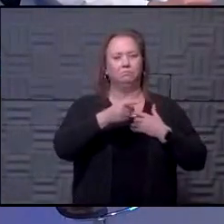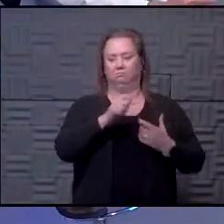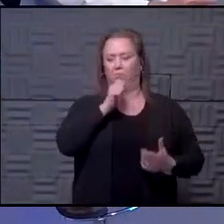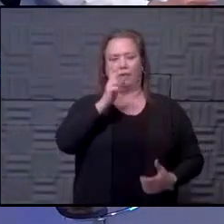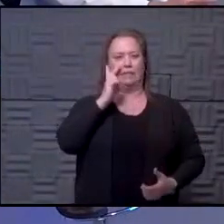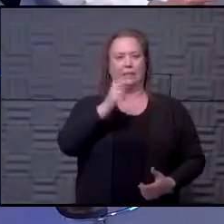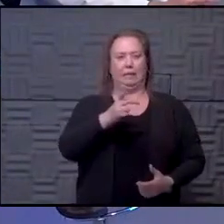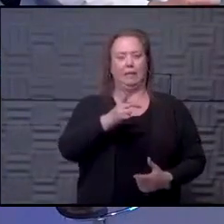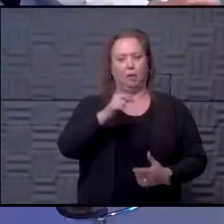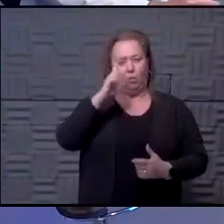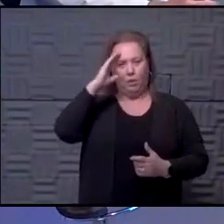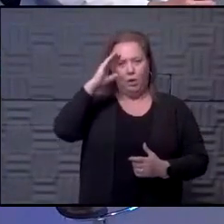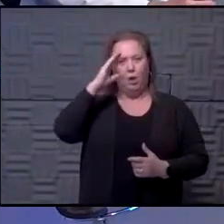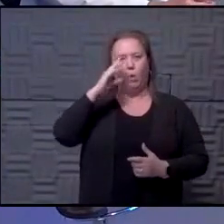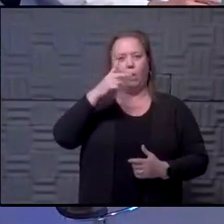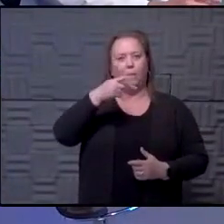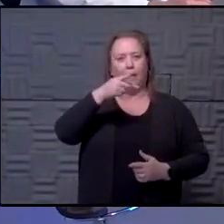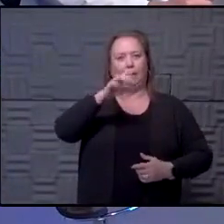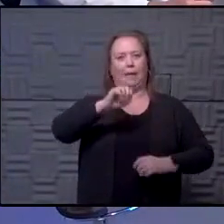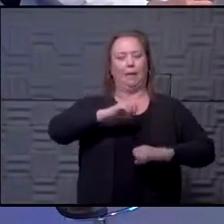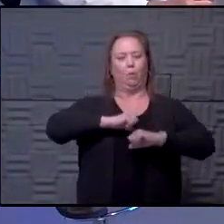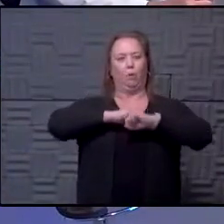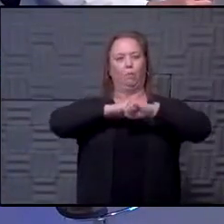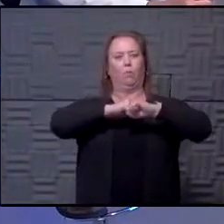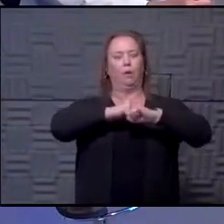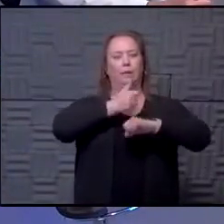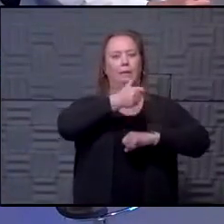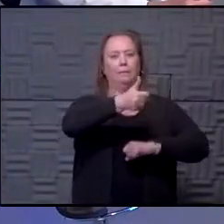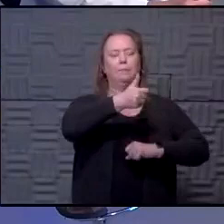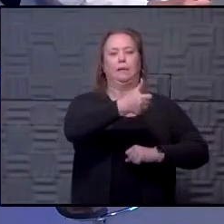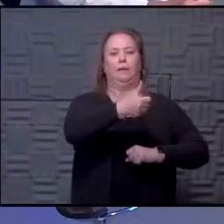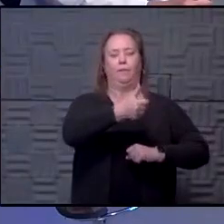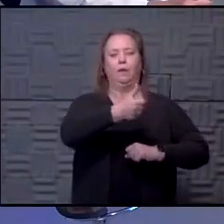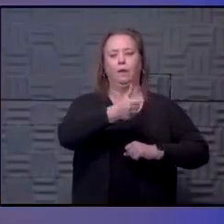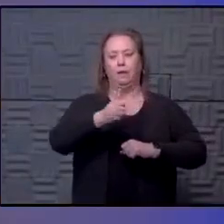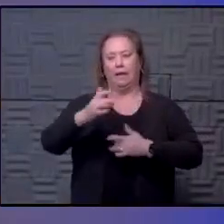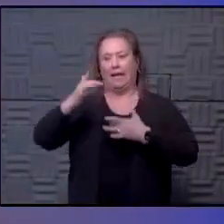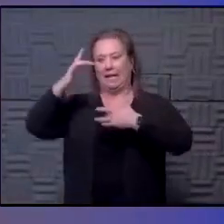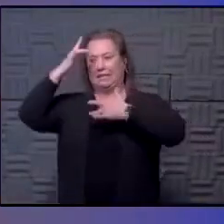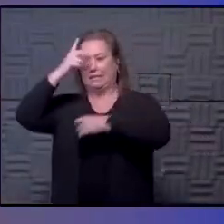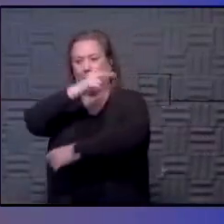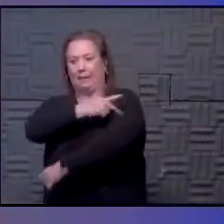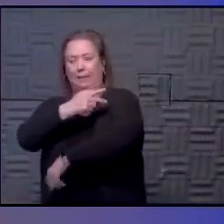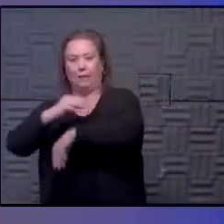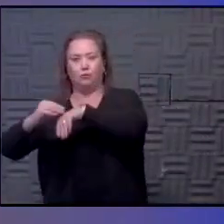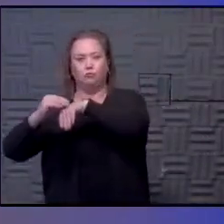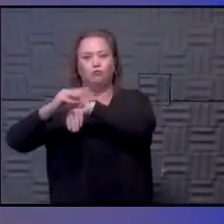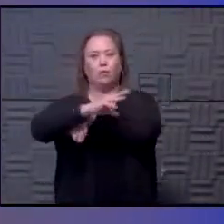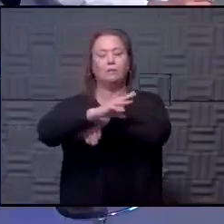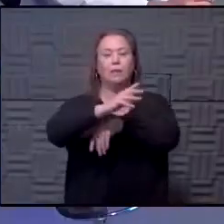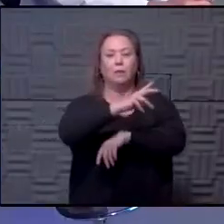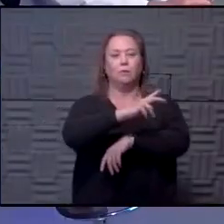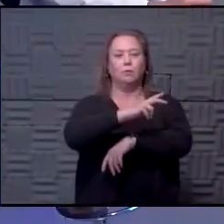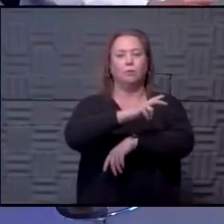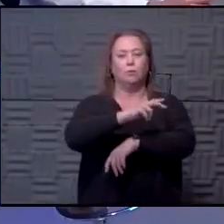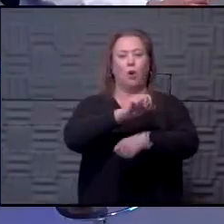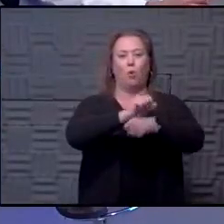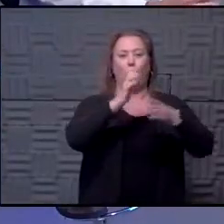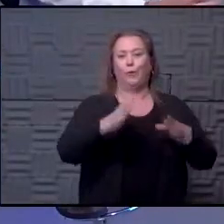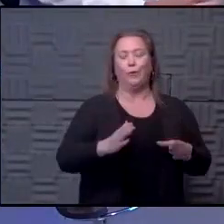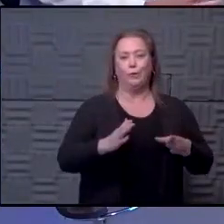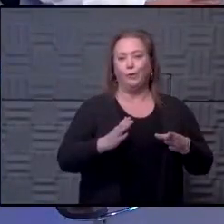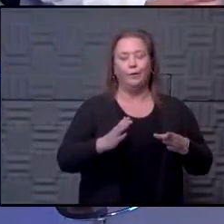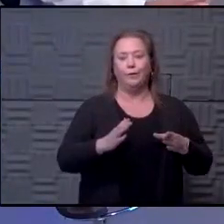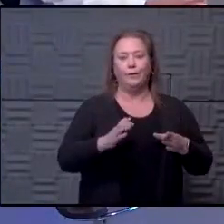was preventing transmission from a very acutely ill patient to our healthcare workers. And so infection control works,